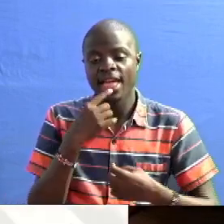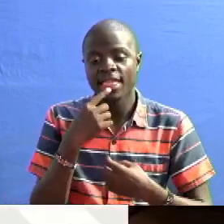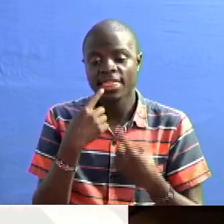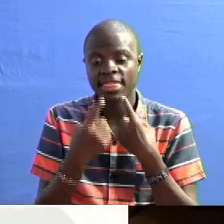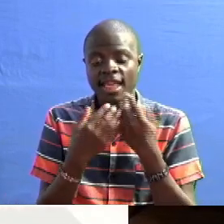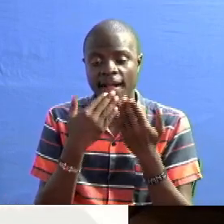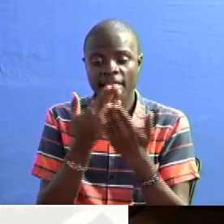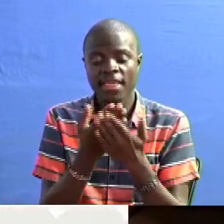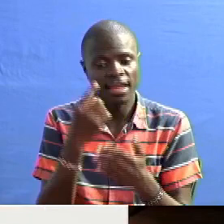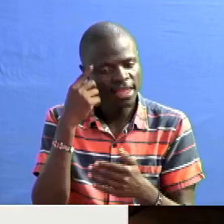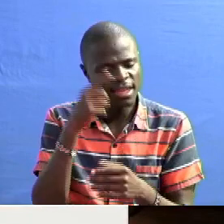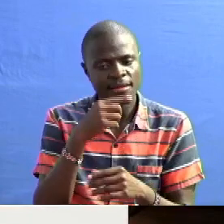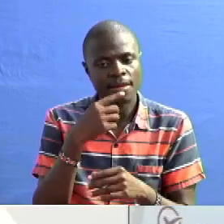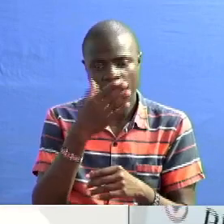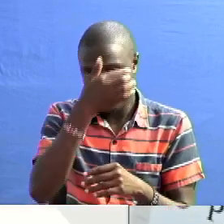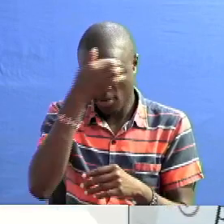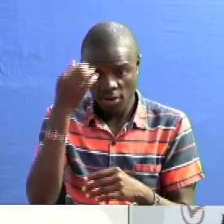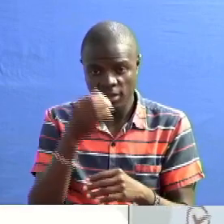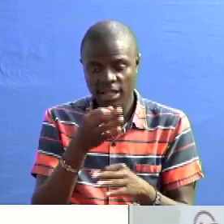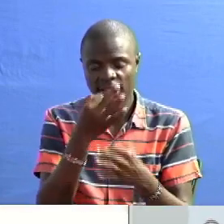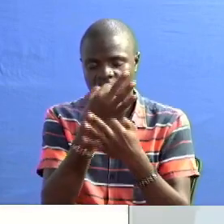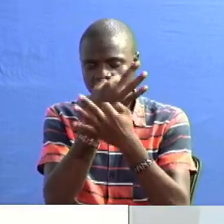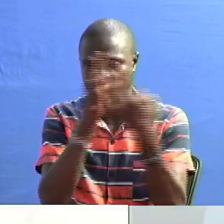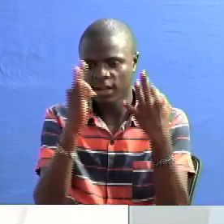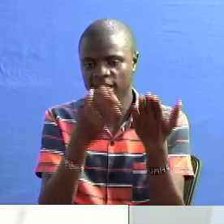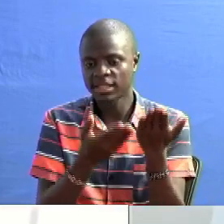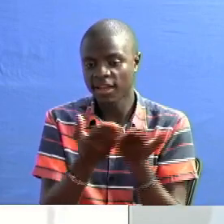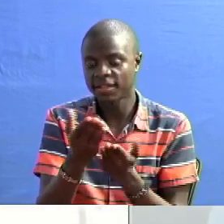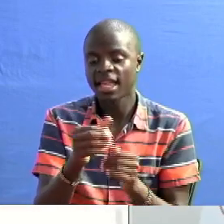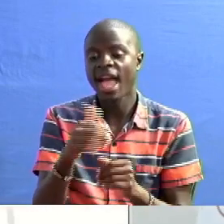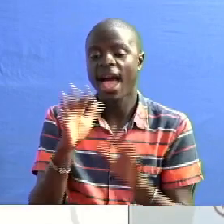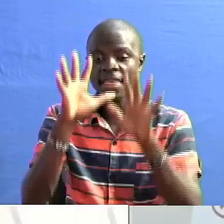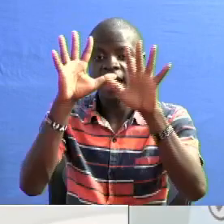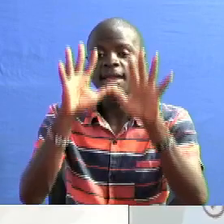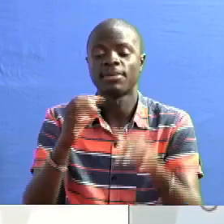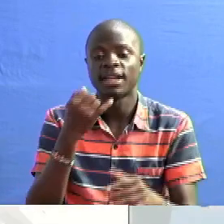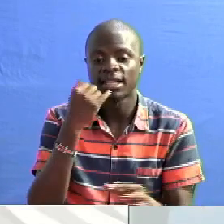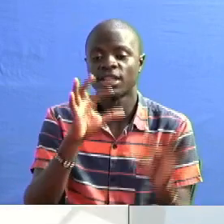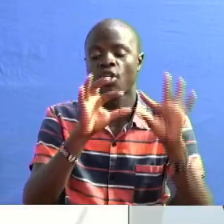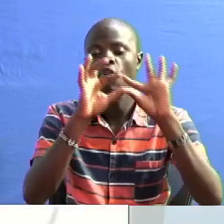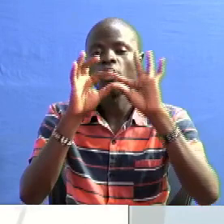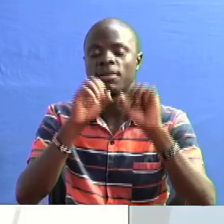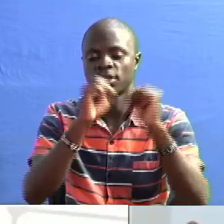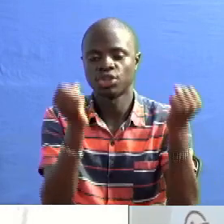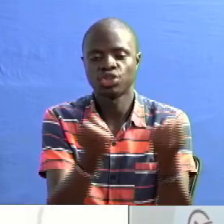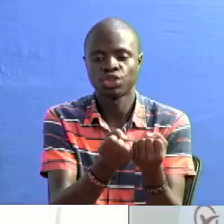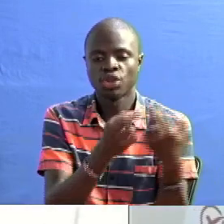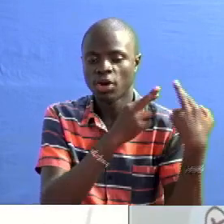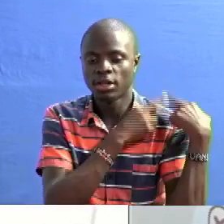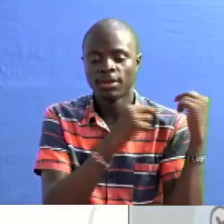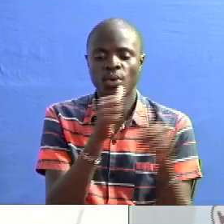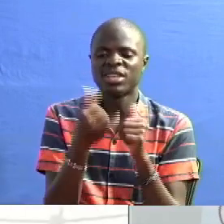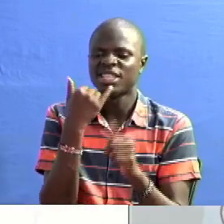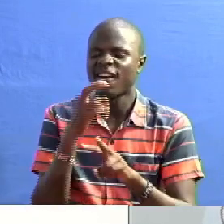chochote, nafanyiwa tu free. Another important aspect is corporate social responsibility, which is a